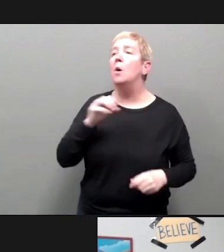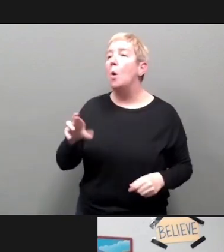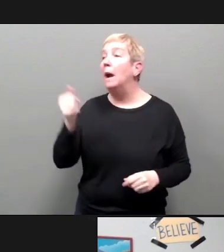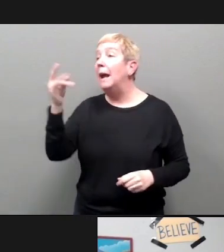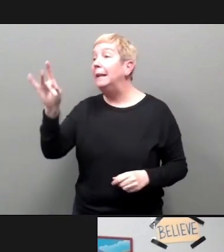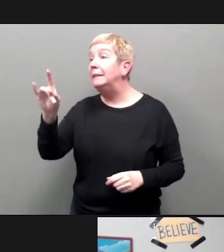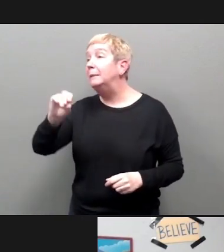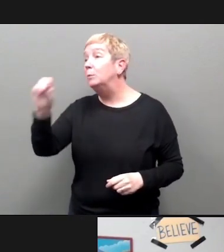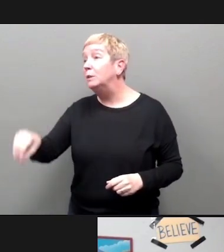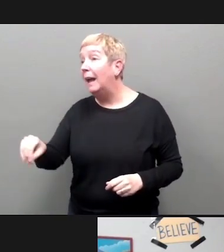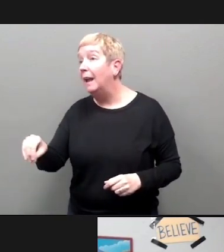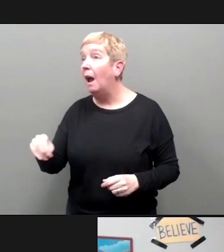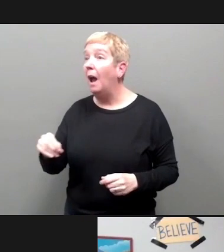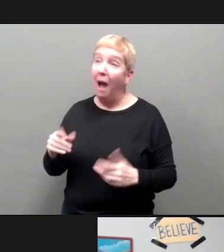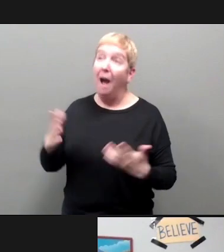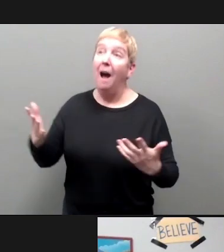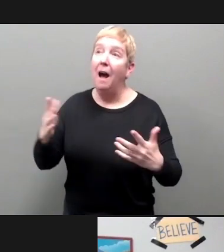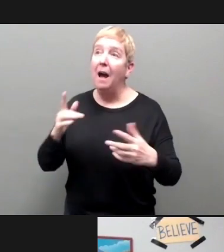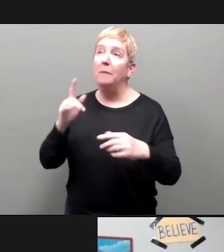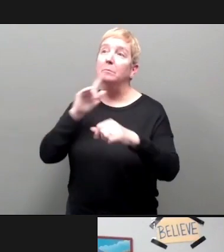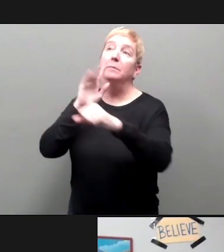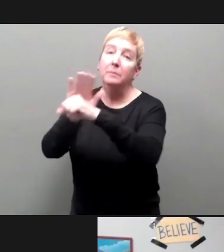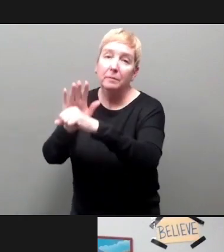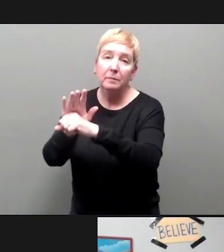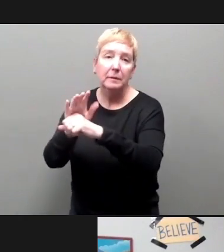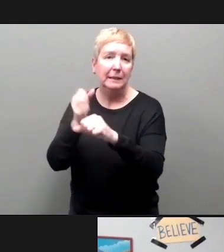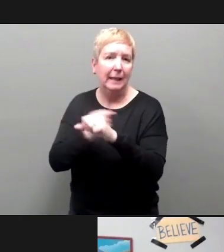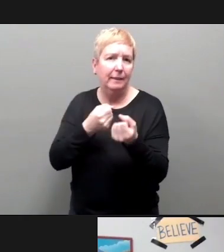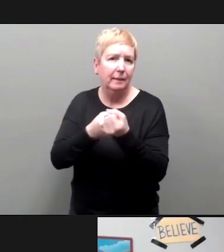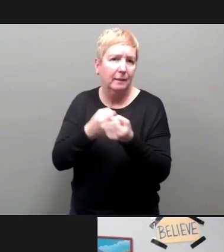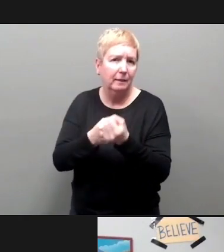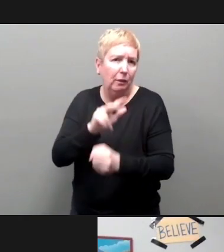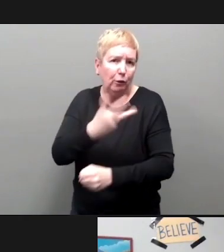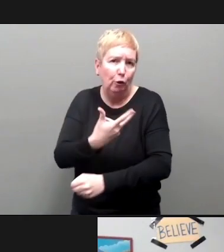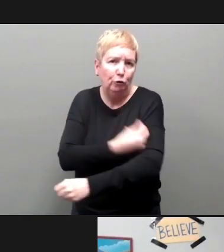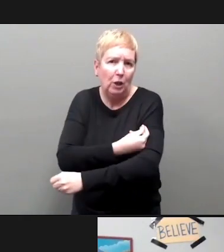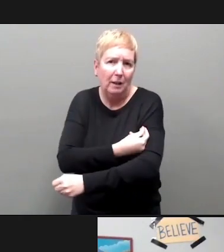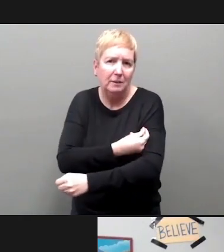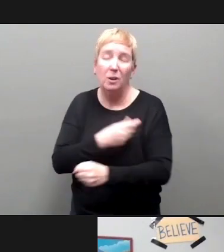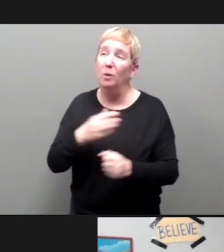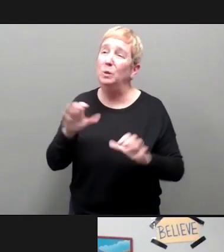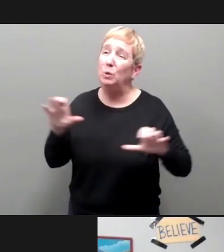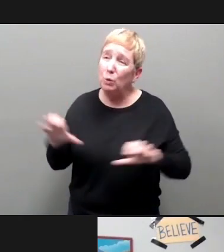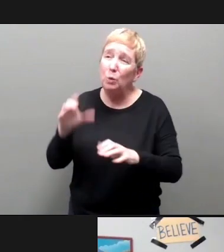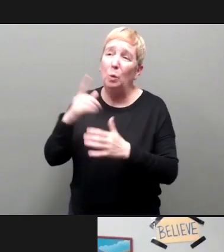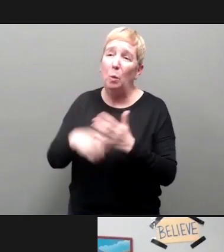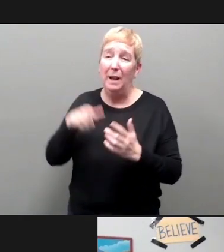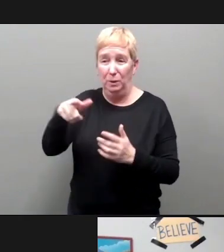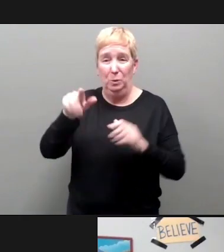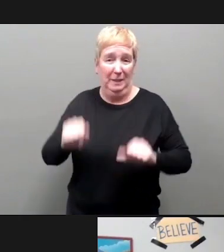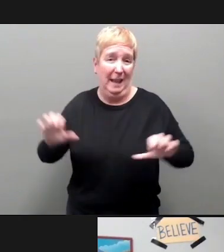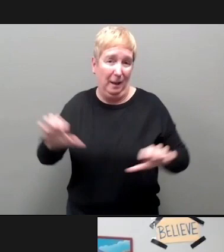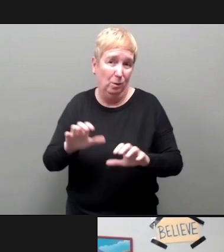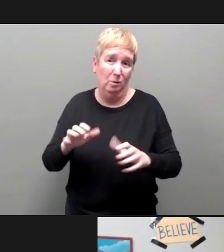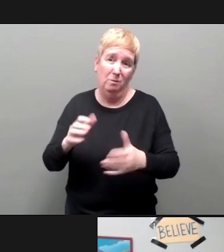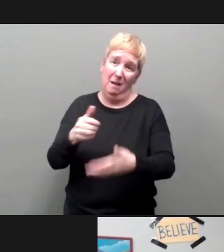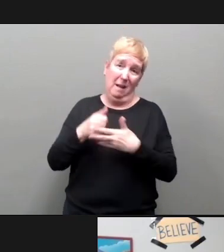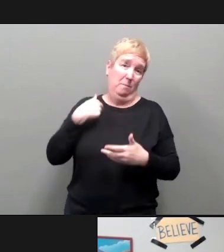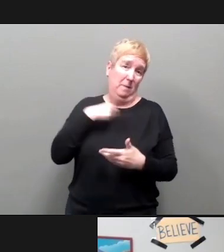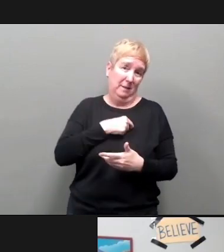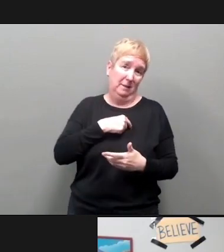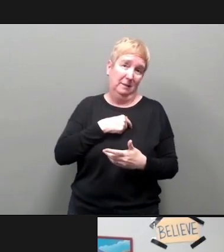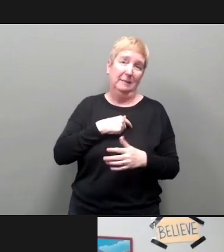things that we all can do to improve our health and help us get through this. So thank you for your time. Thanks for your attention. Sorry we